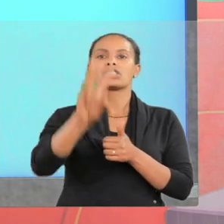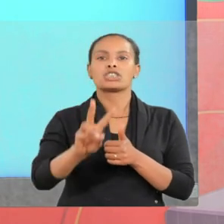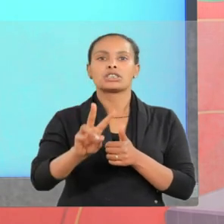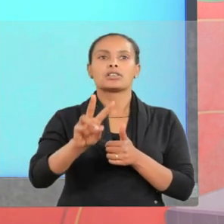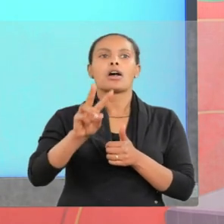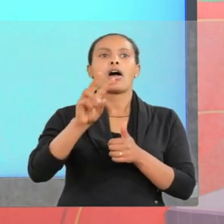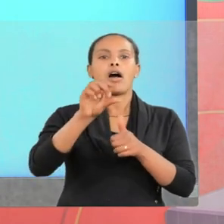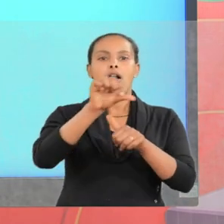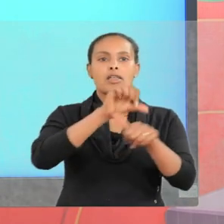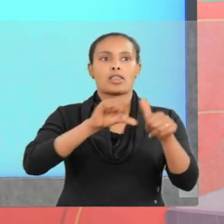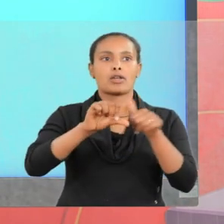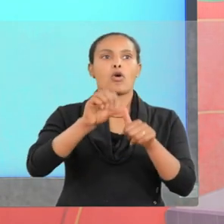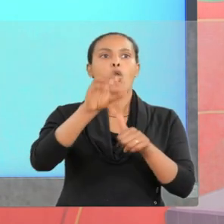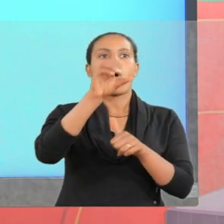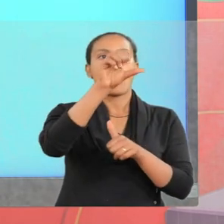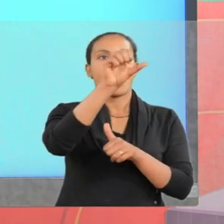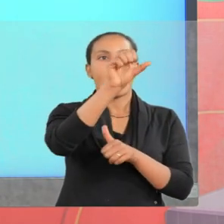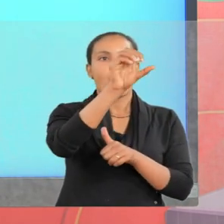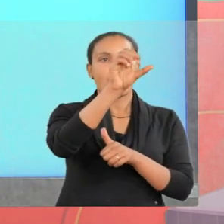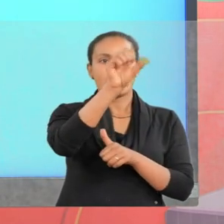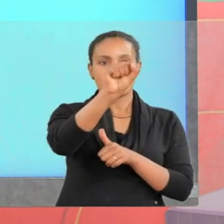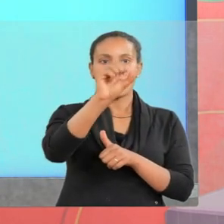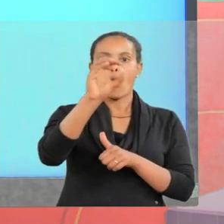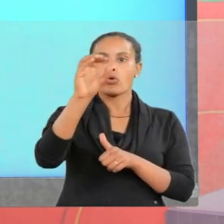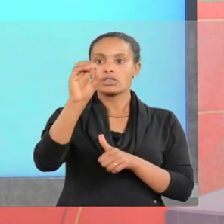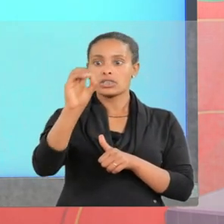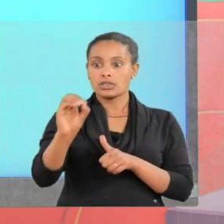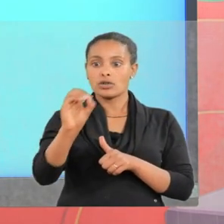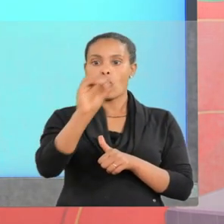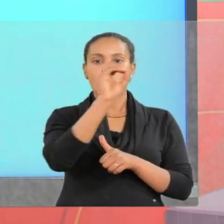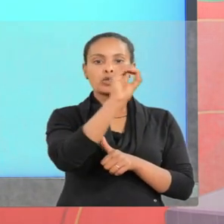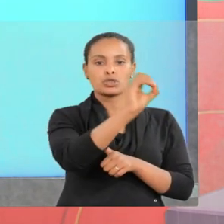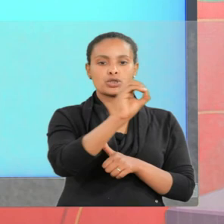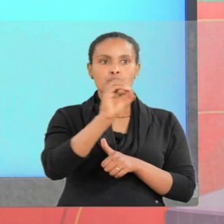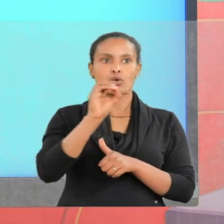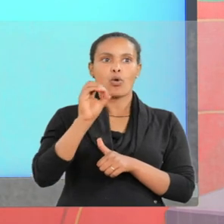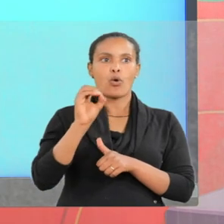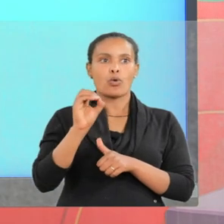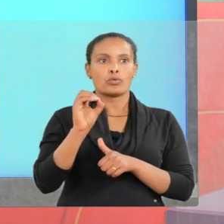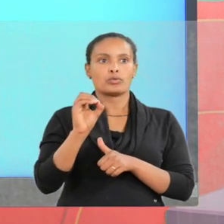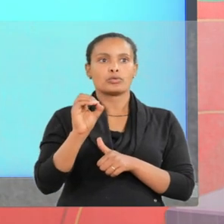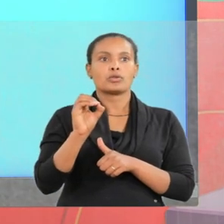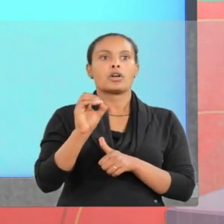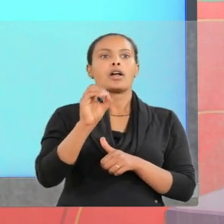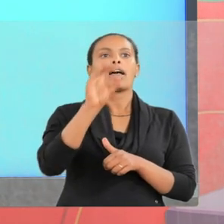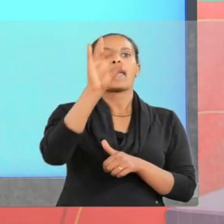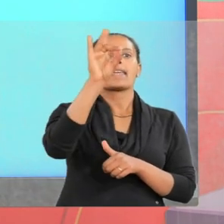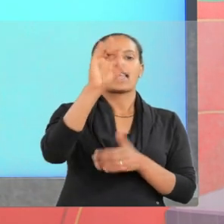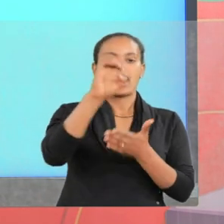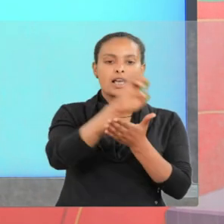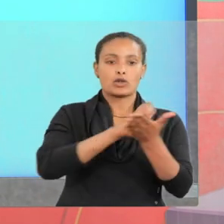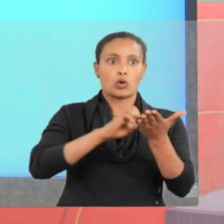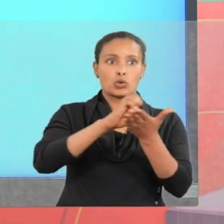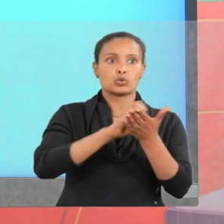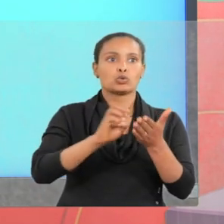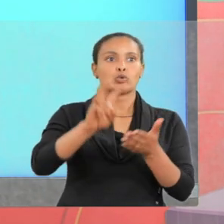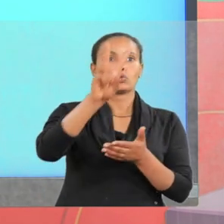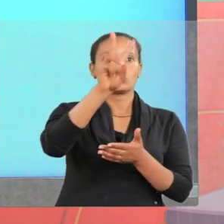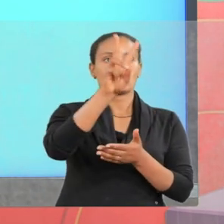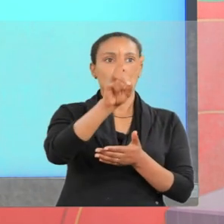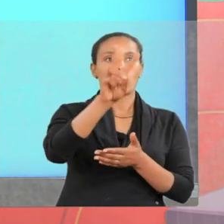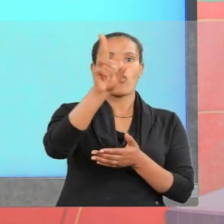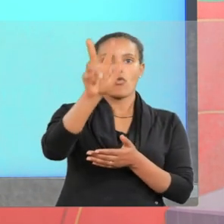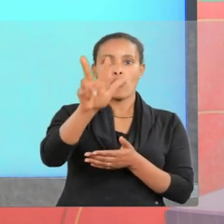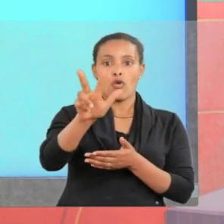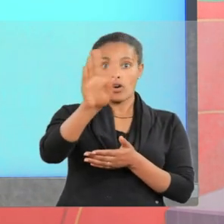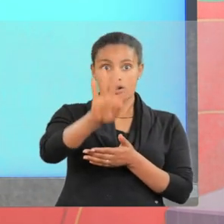Sulfur, then oxygen, oxygen, oxygen. You see? 8 electrons. 2,